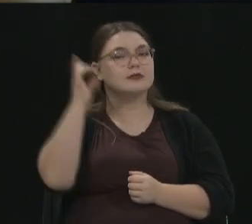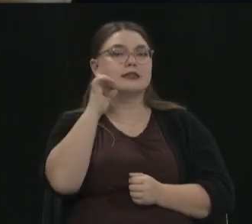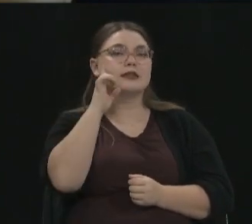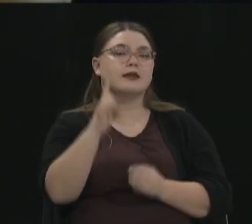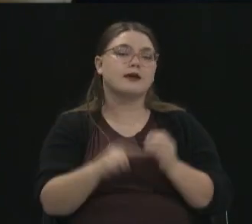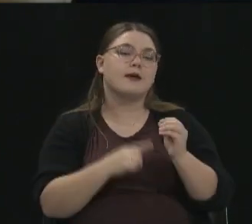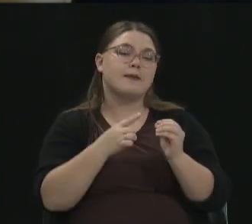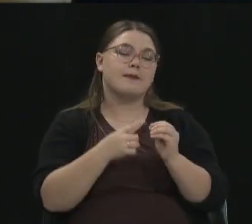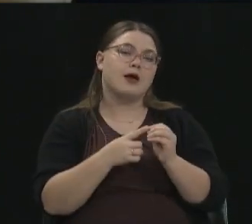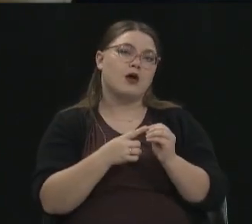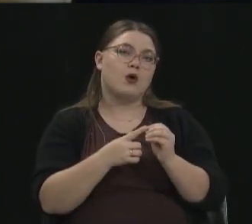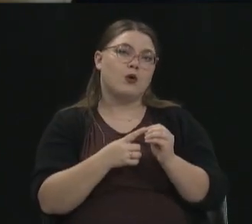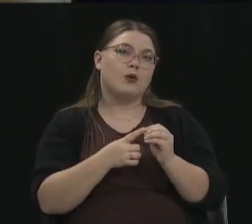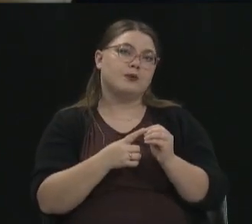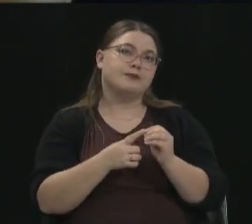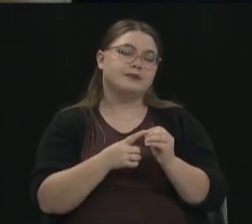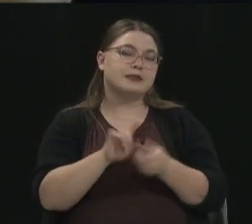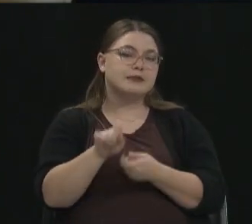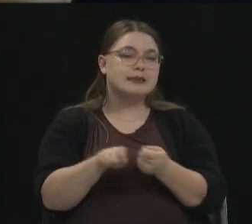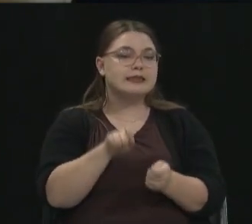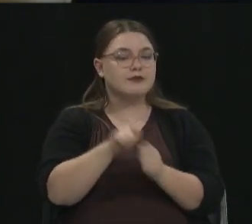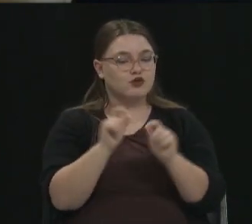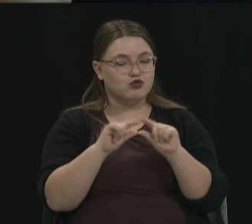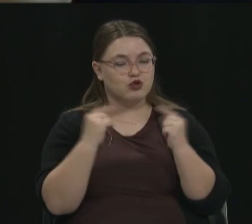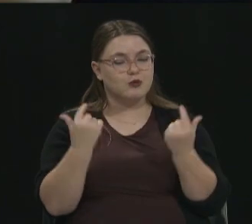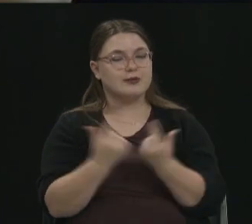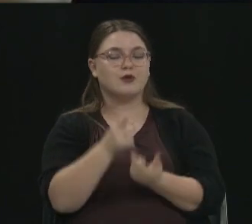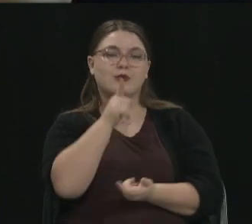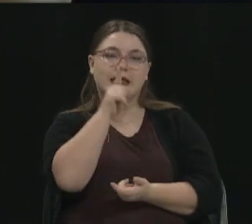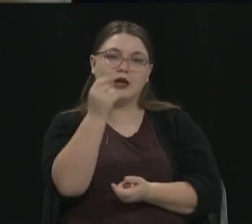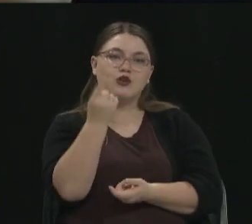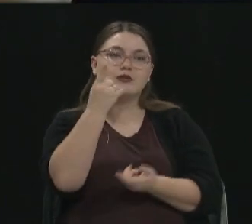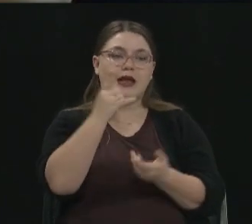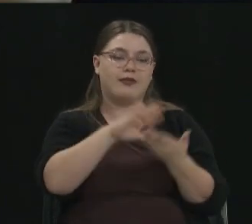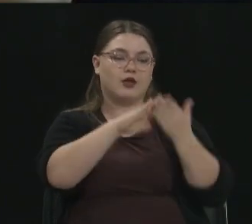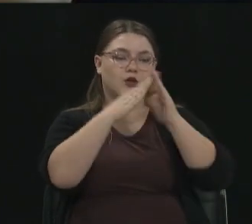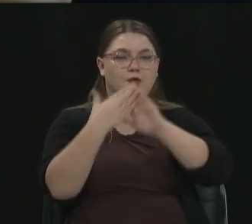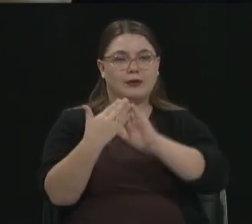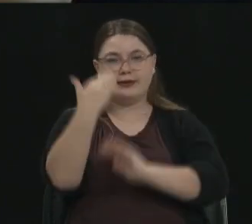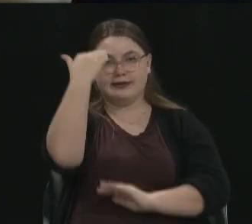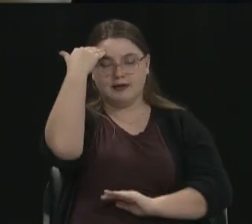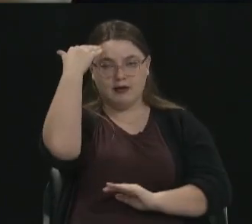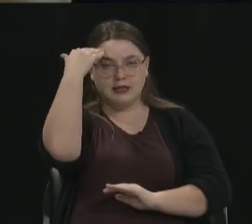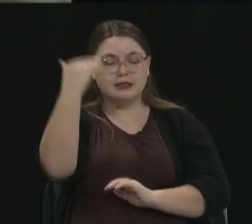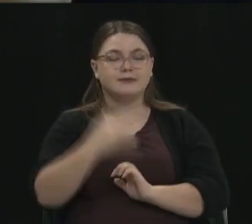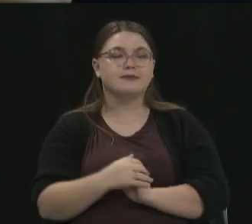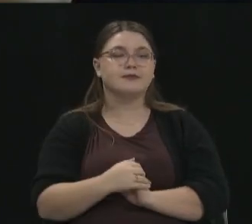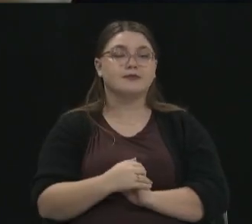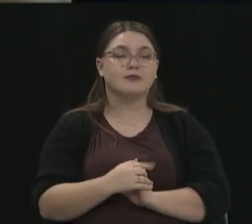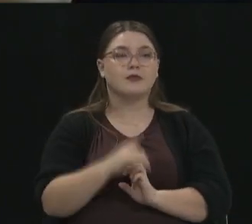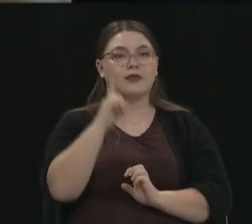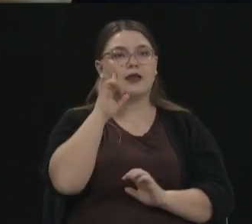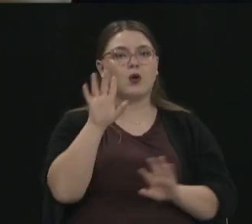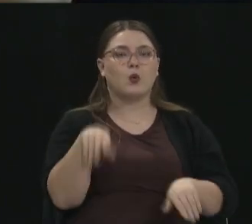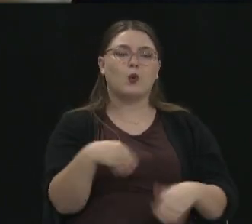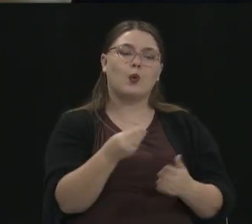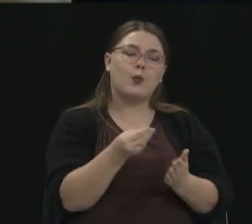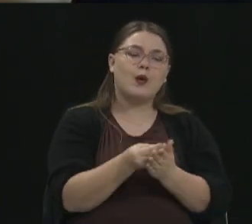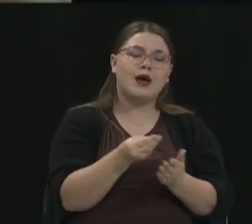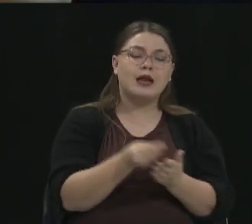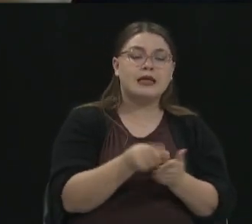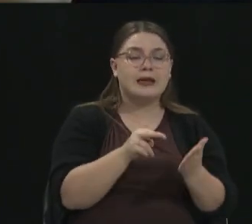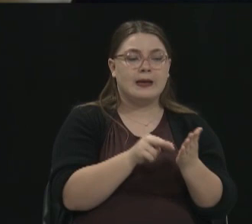of community, money, you become concerned that money may deter some people